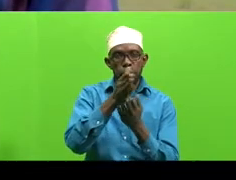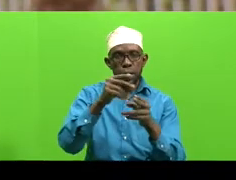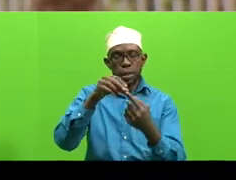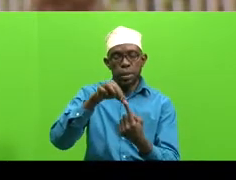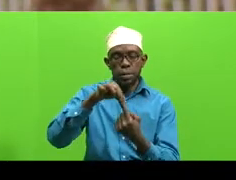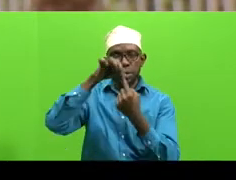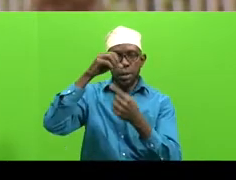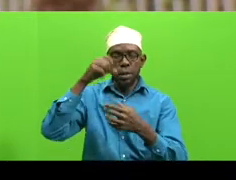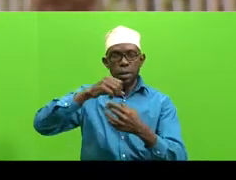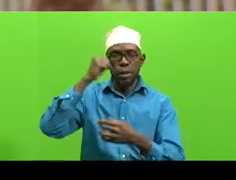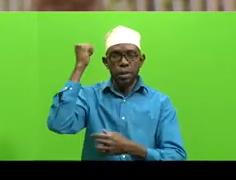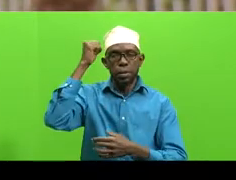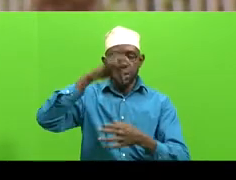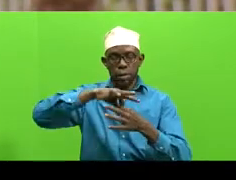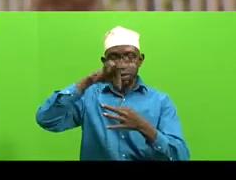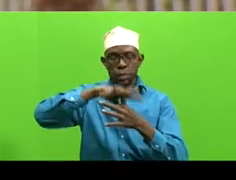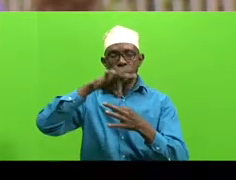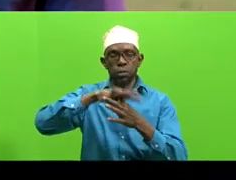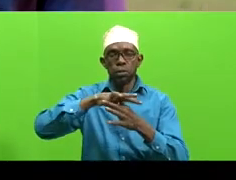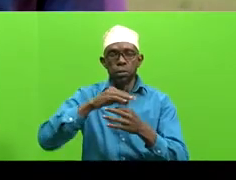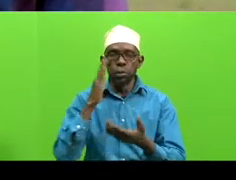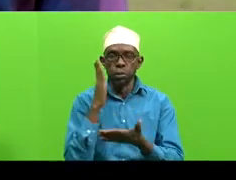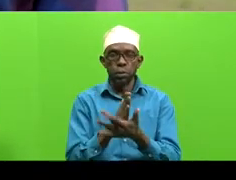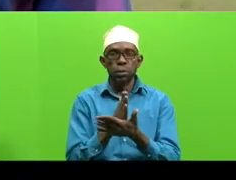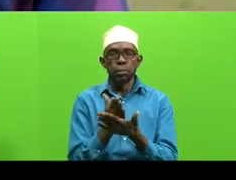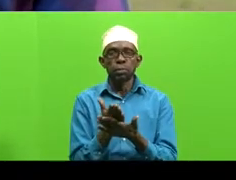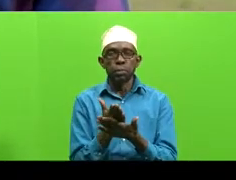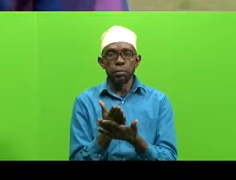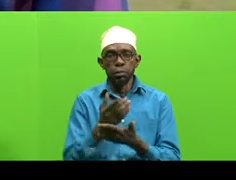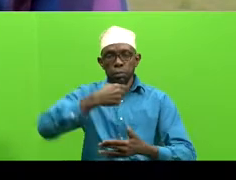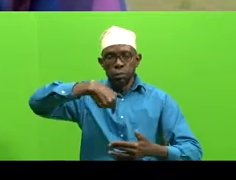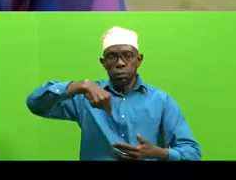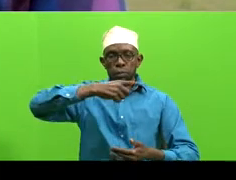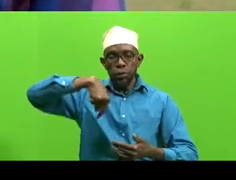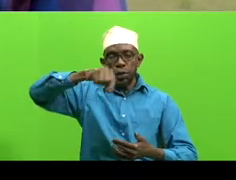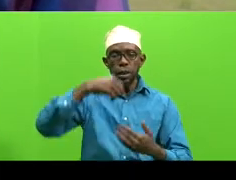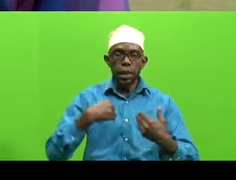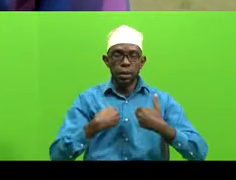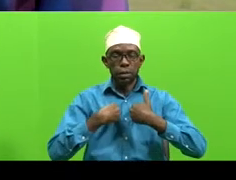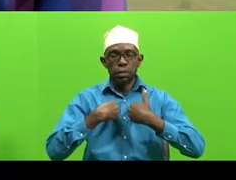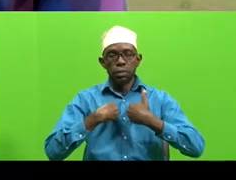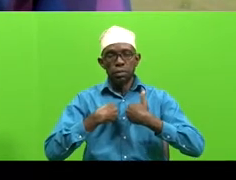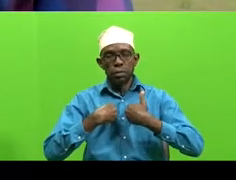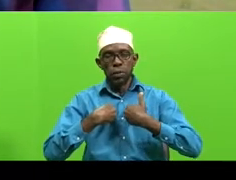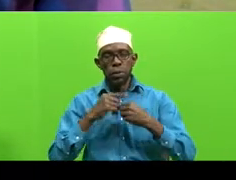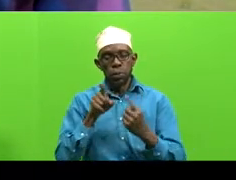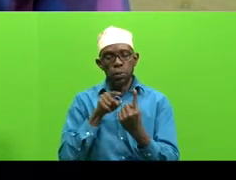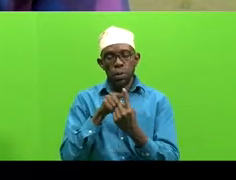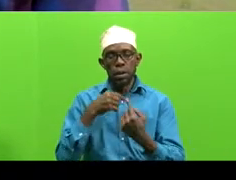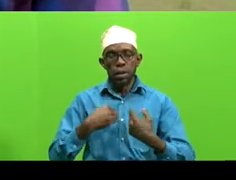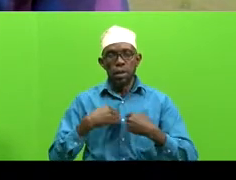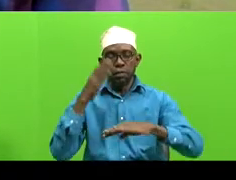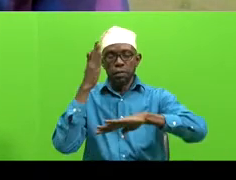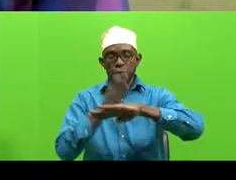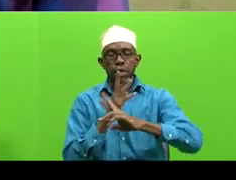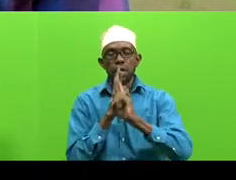elections, and quite obviously we had instances where and when we had fake news